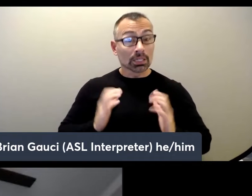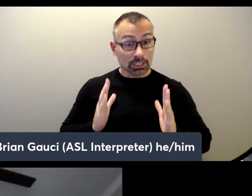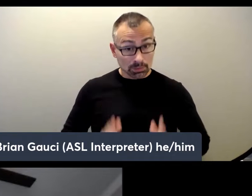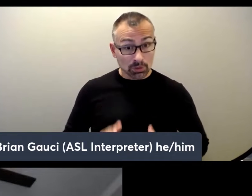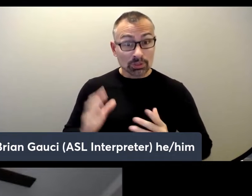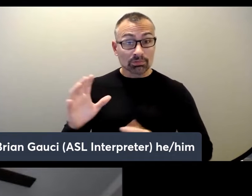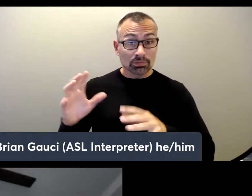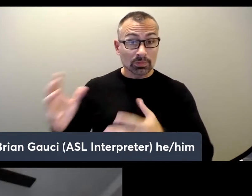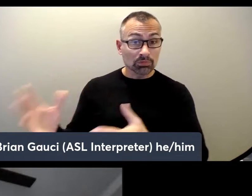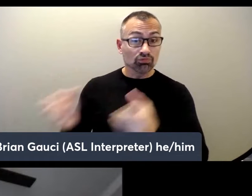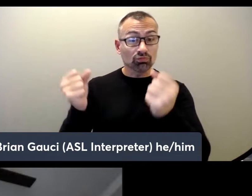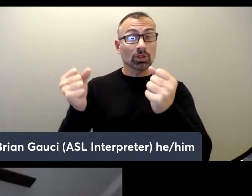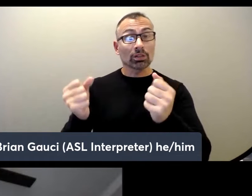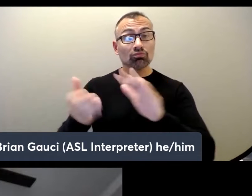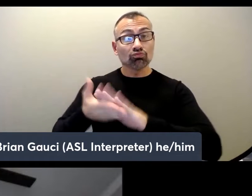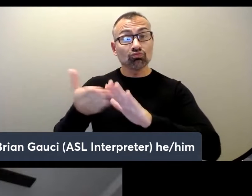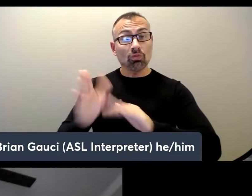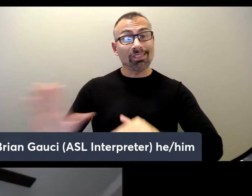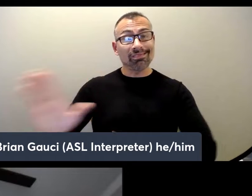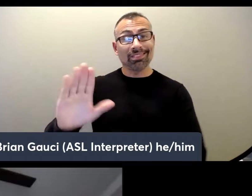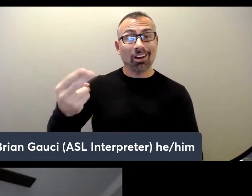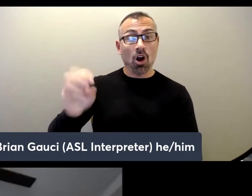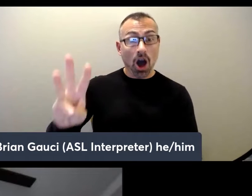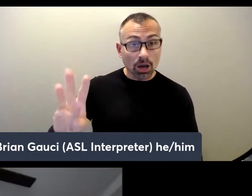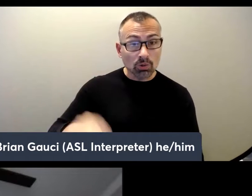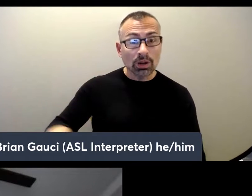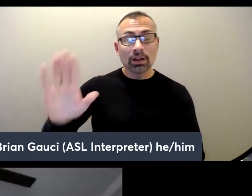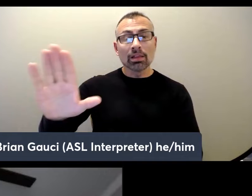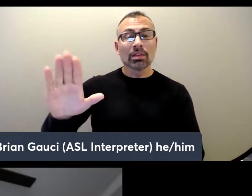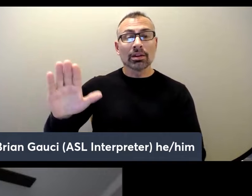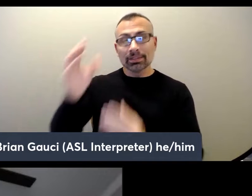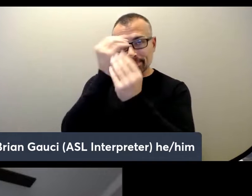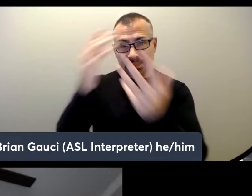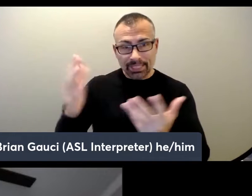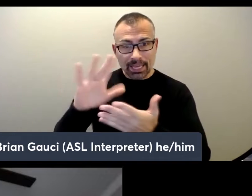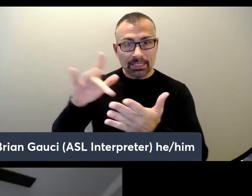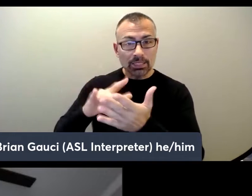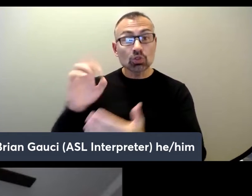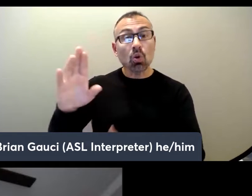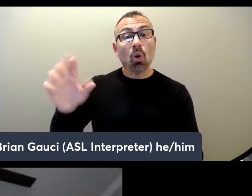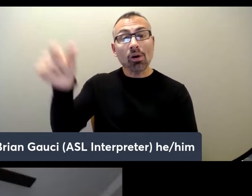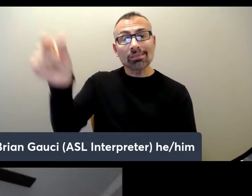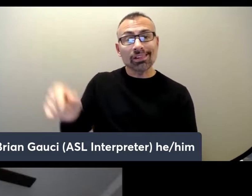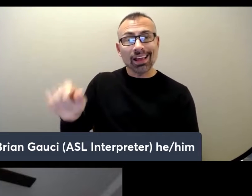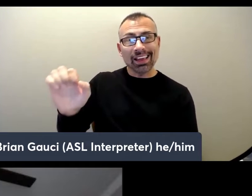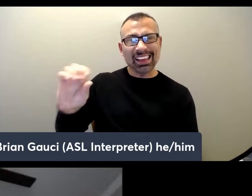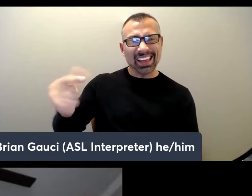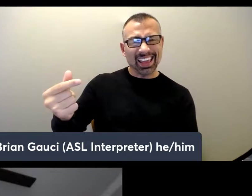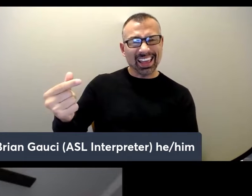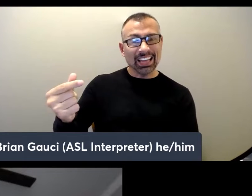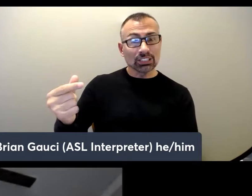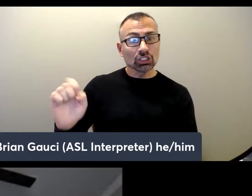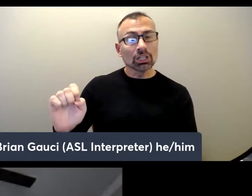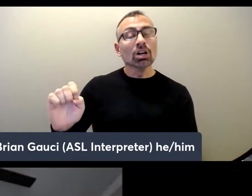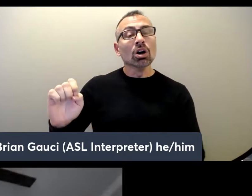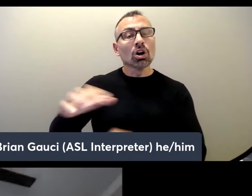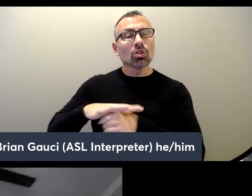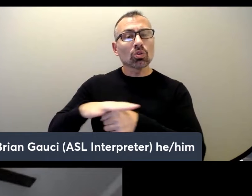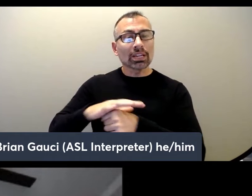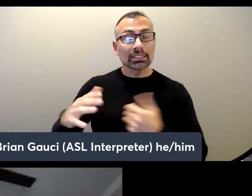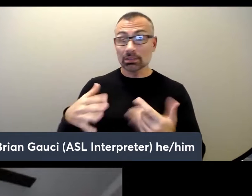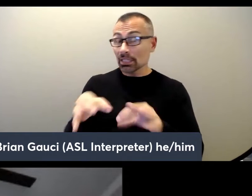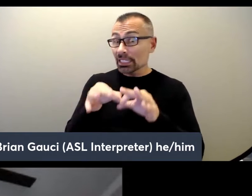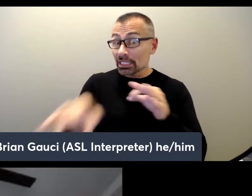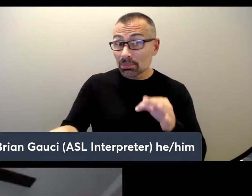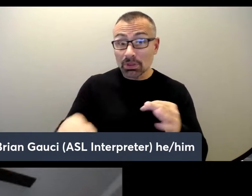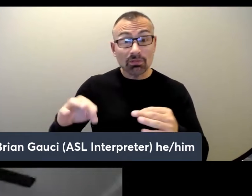own hardware in their own data centers or edge locations. And it really simplifies the cluster provisioning as well as the cluster